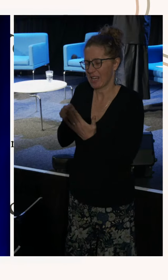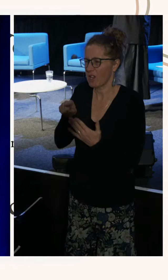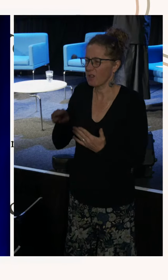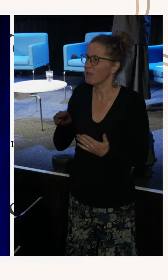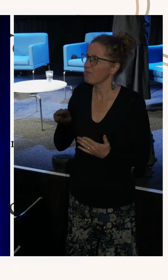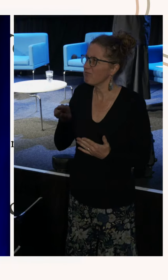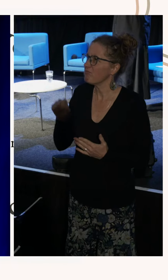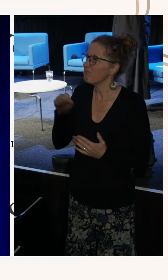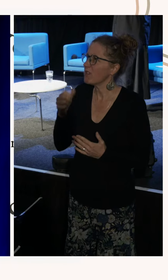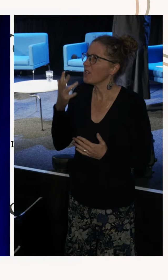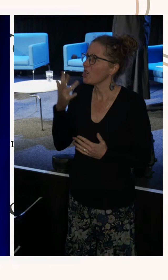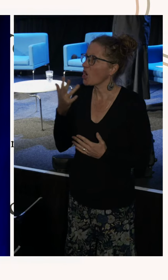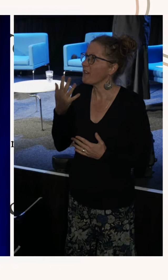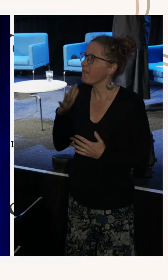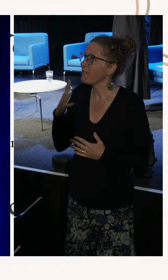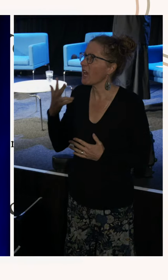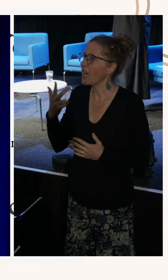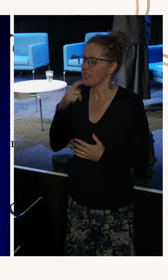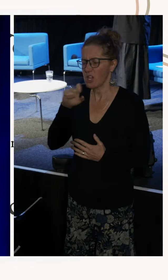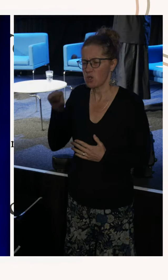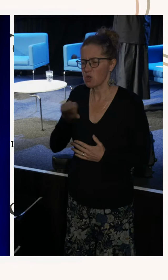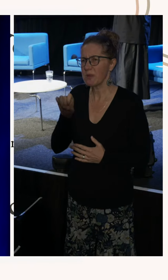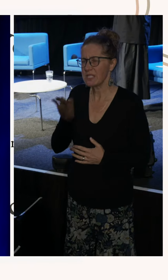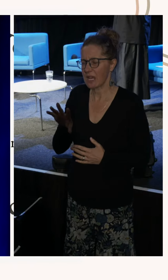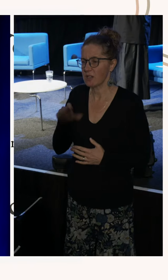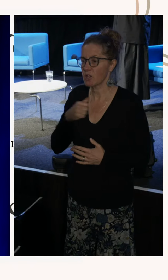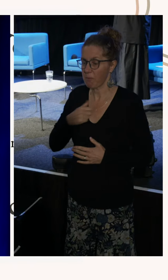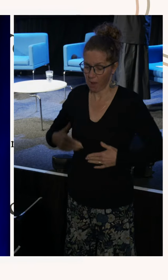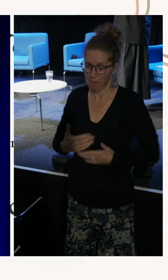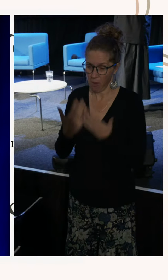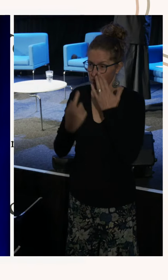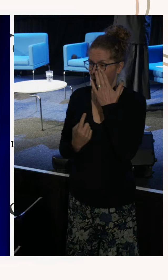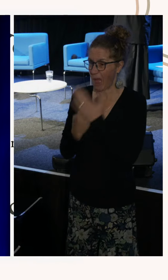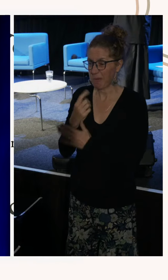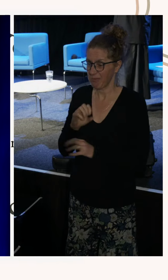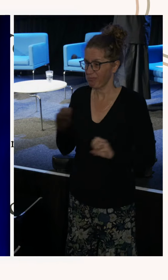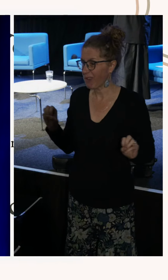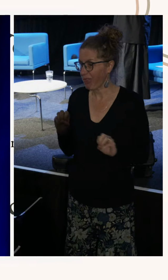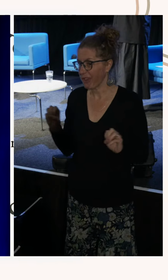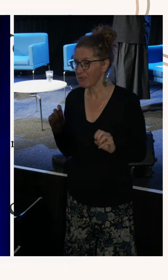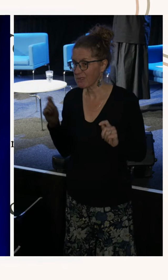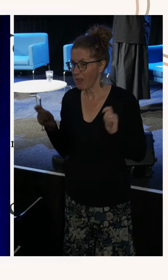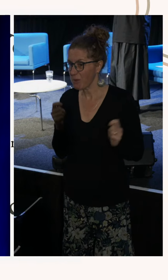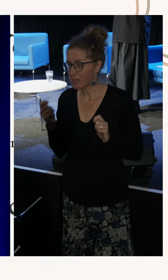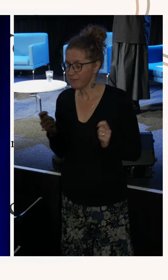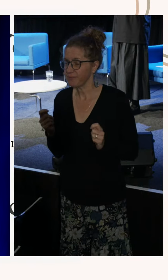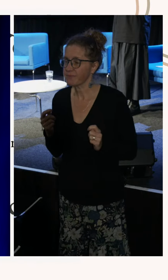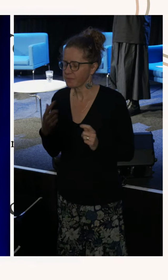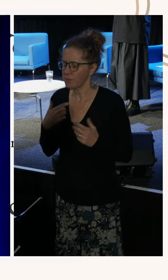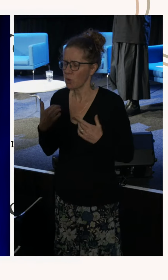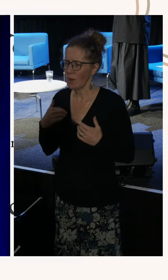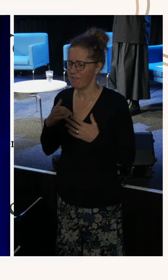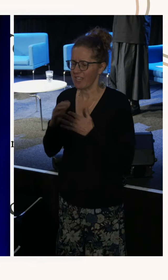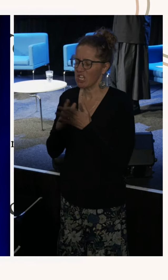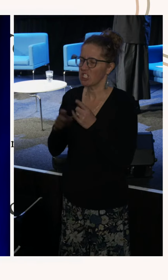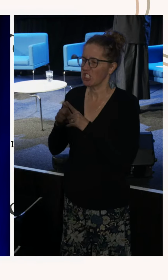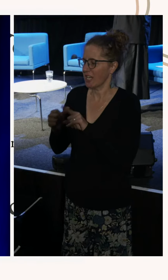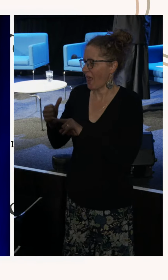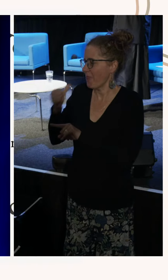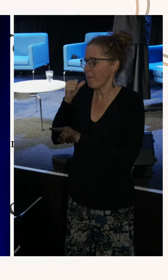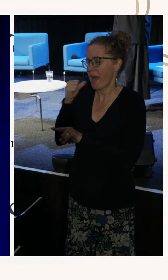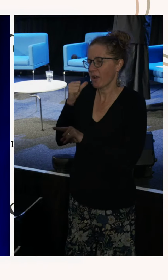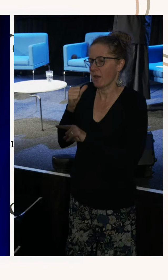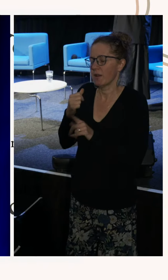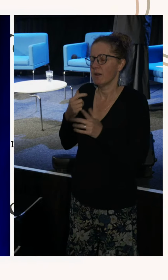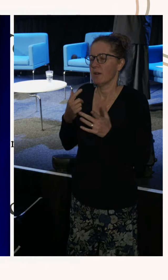this March. So with no trumpets or drums, my birthday came and went. They were living in the shed at the backyard of Cobby and Marge's place, friends of